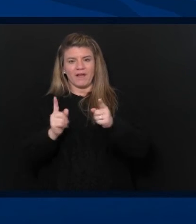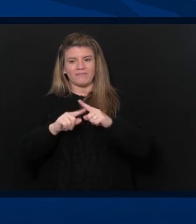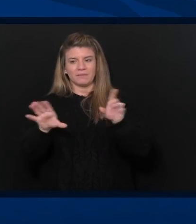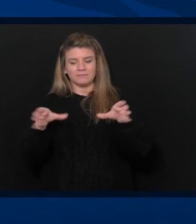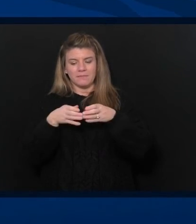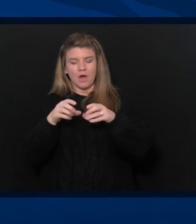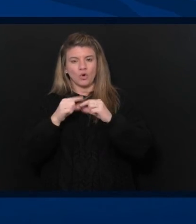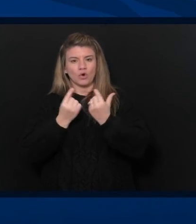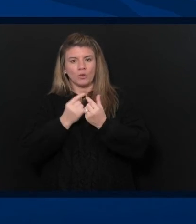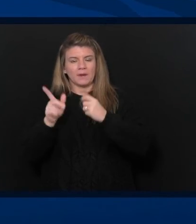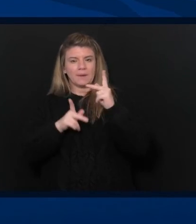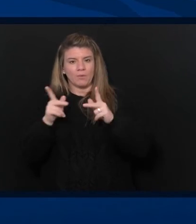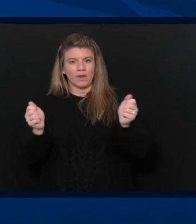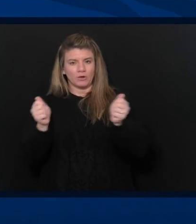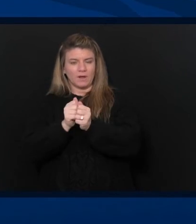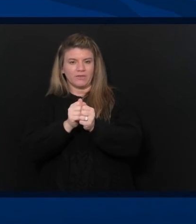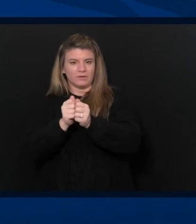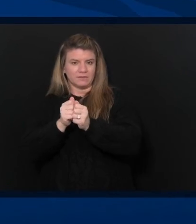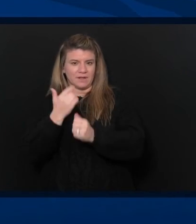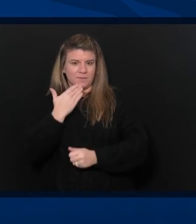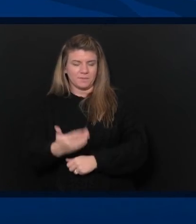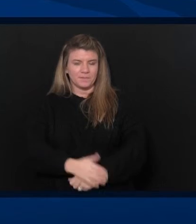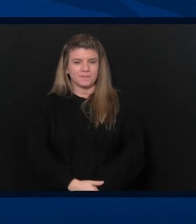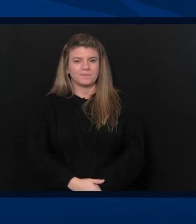people getting together? Thank you.